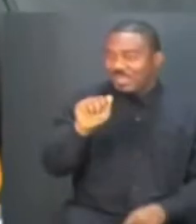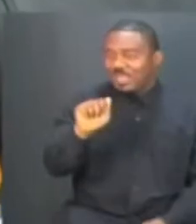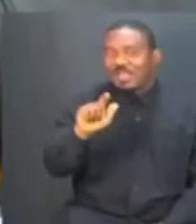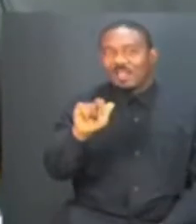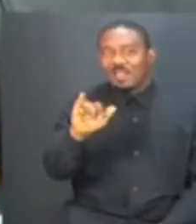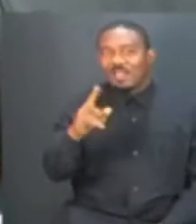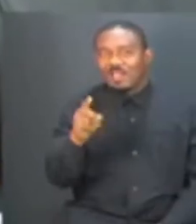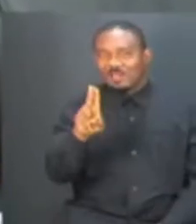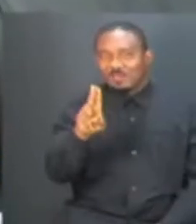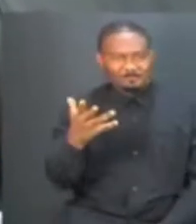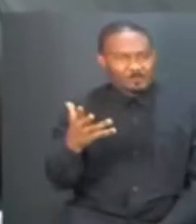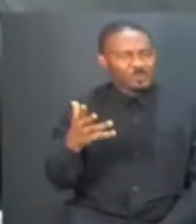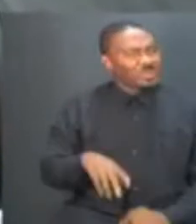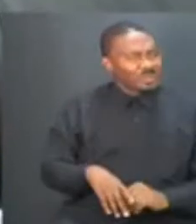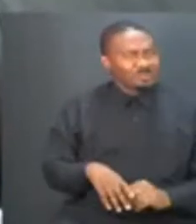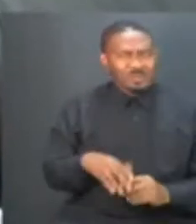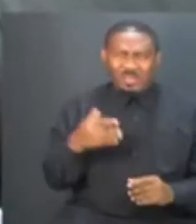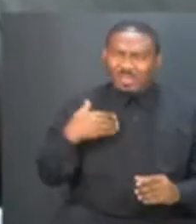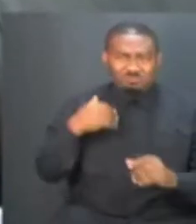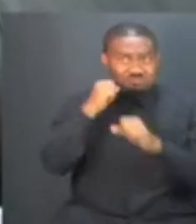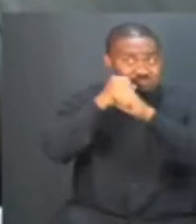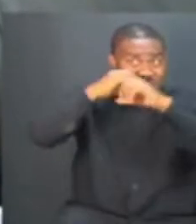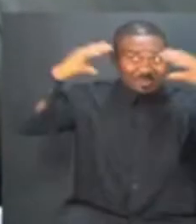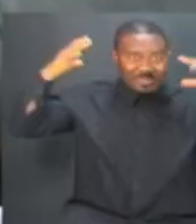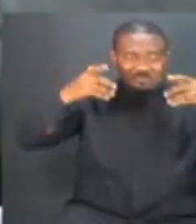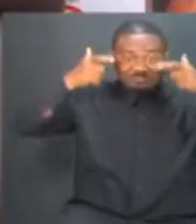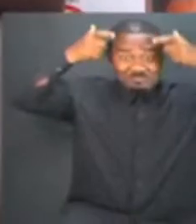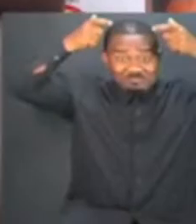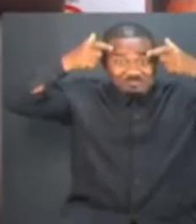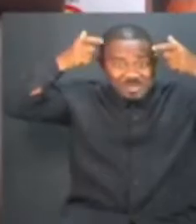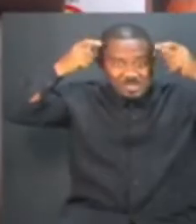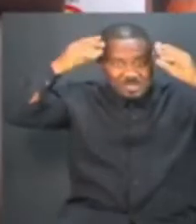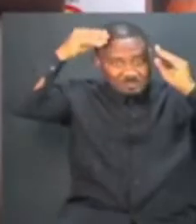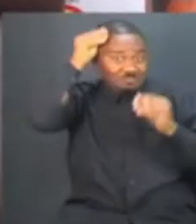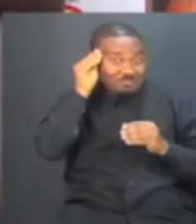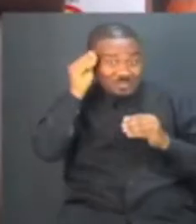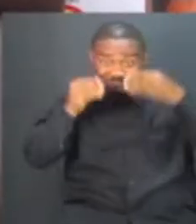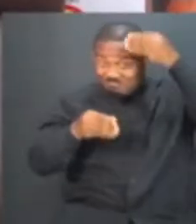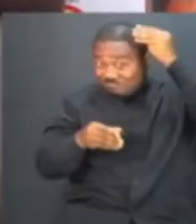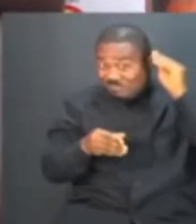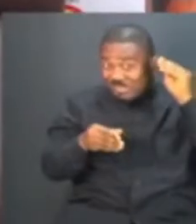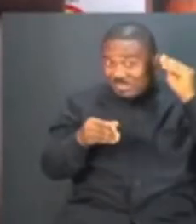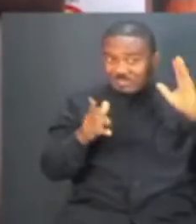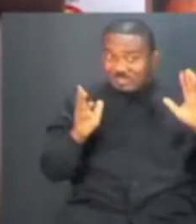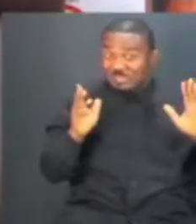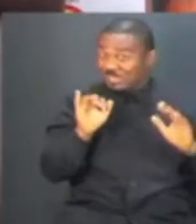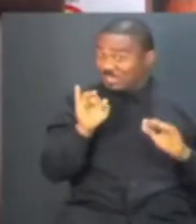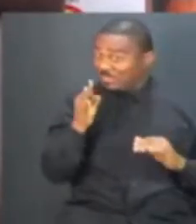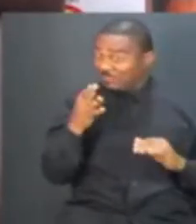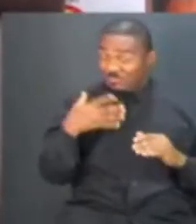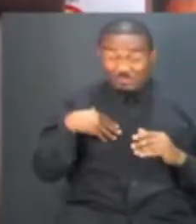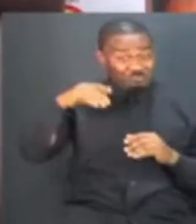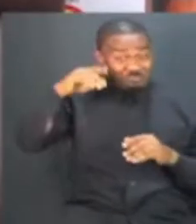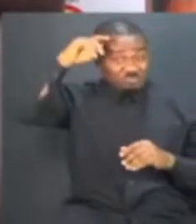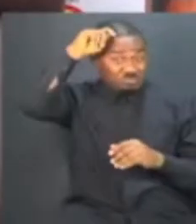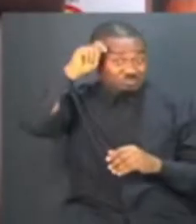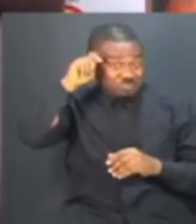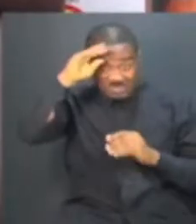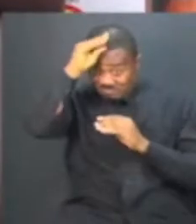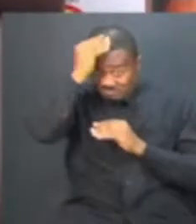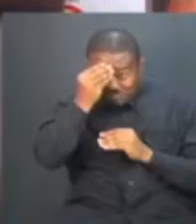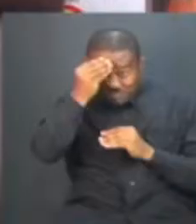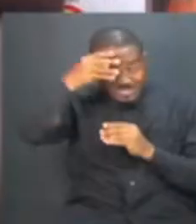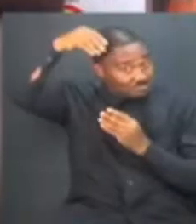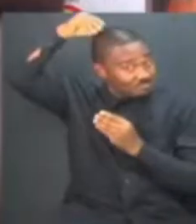there are meanings to how you wear the hat. There are some directions if you put it. There are some directions,